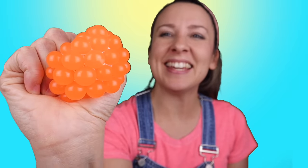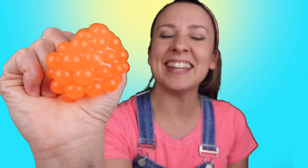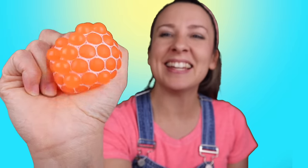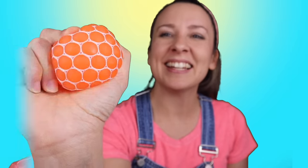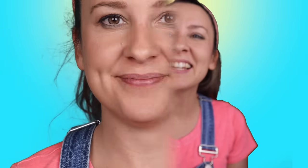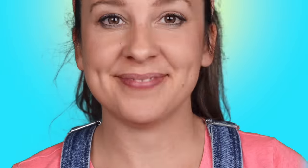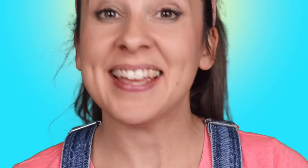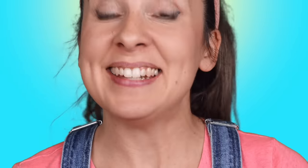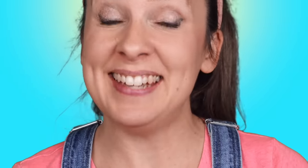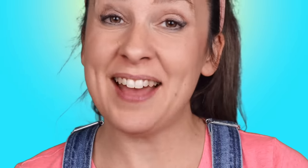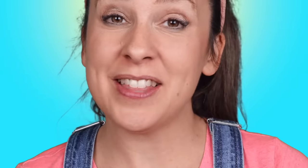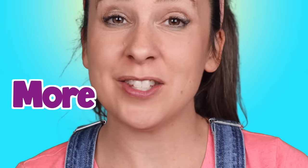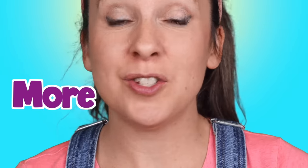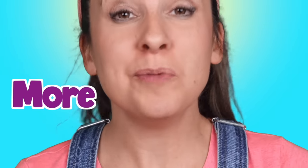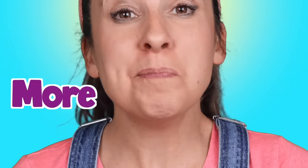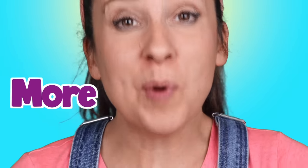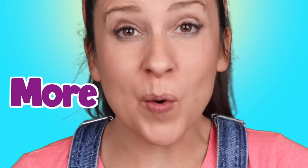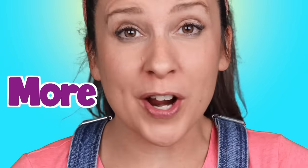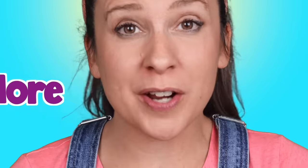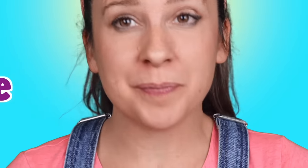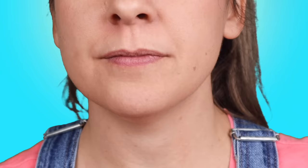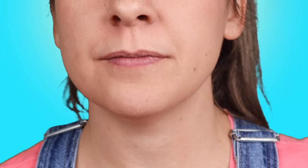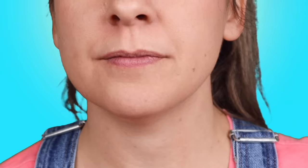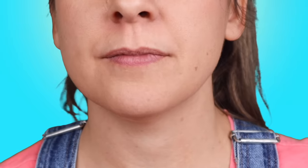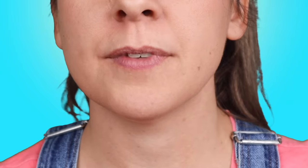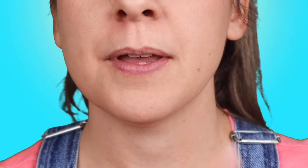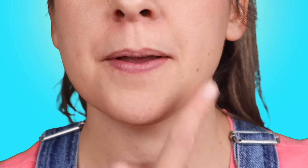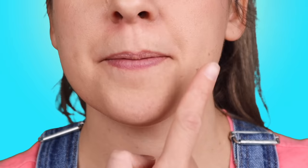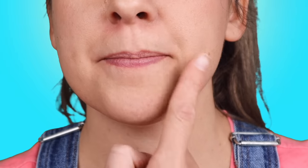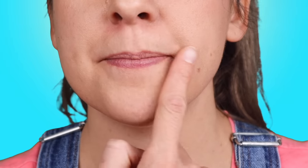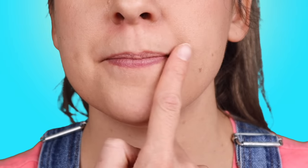Yucky. Now let's do more.